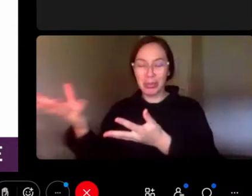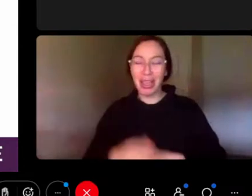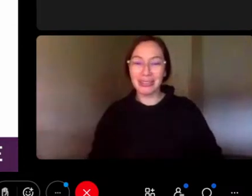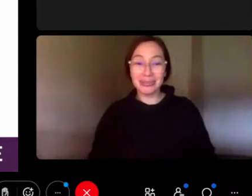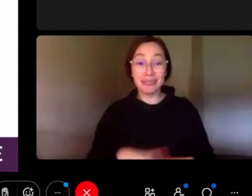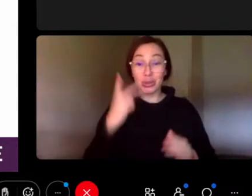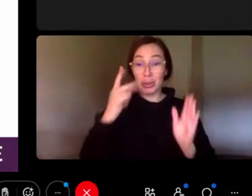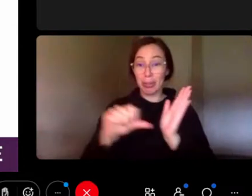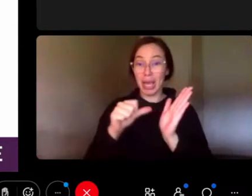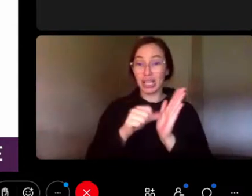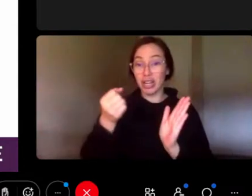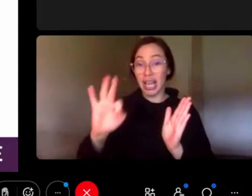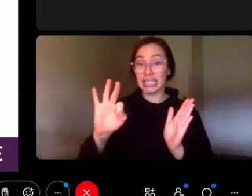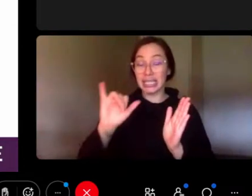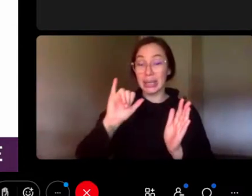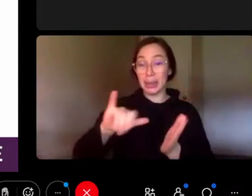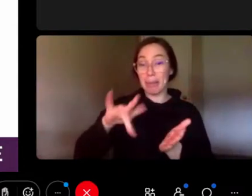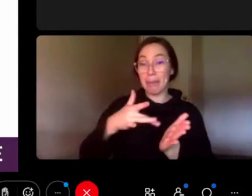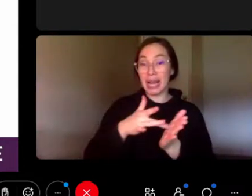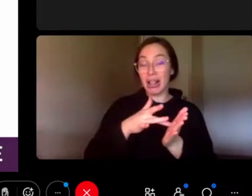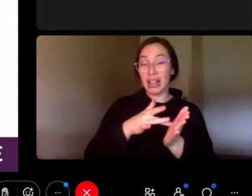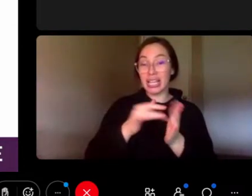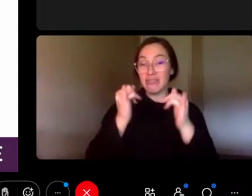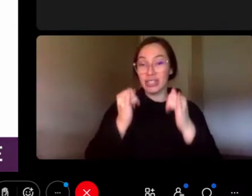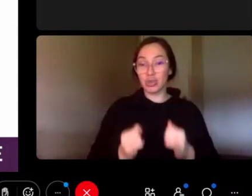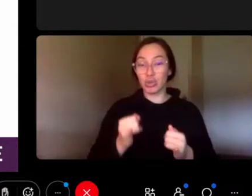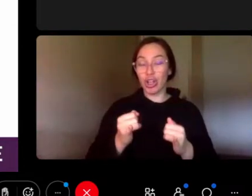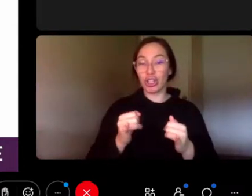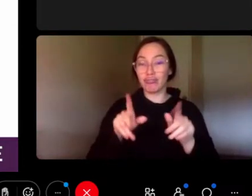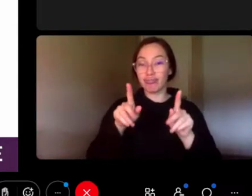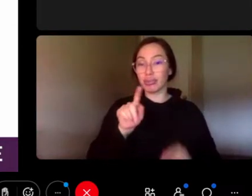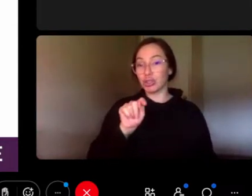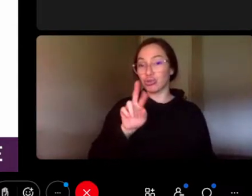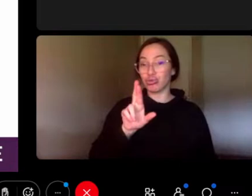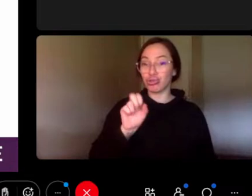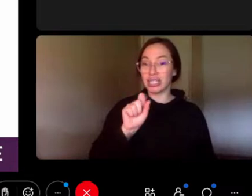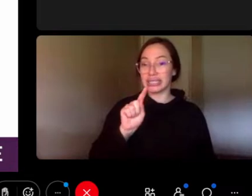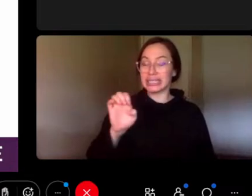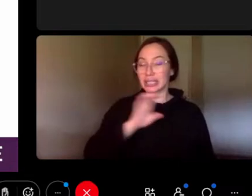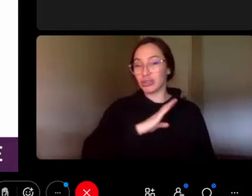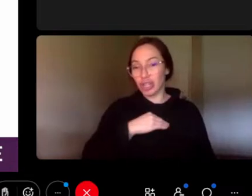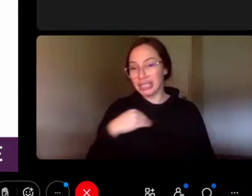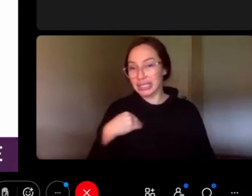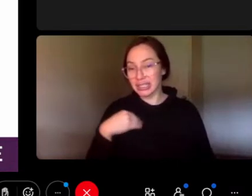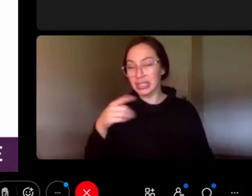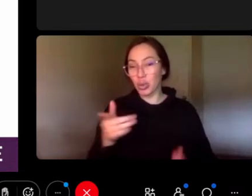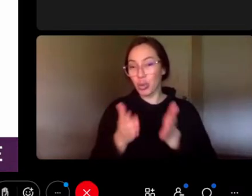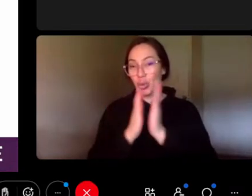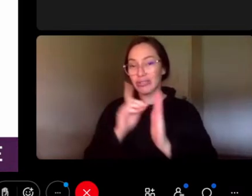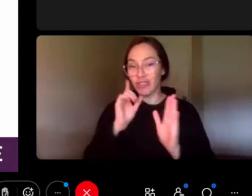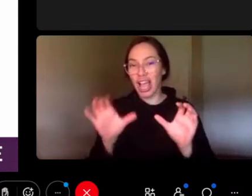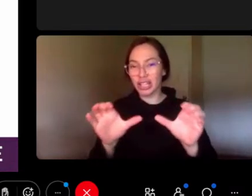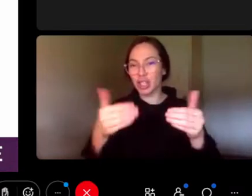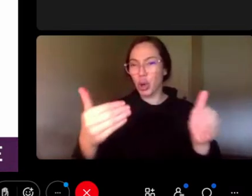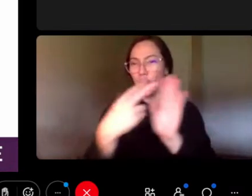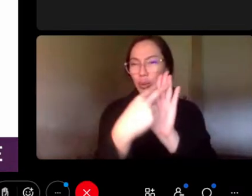Page 19, the middle, individual trustee requests for action. Take a minute and read that one over.